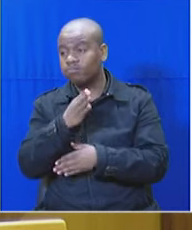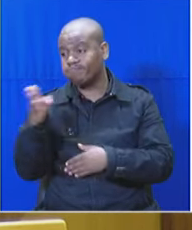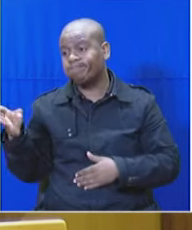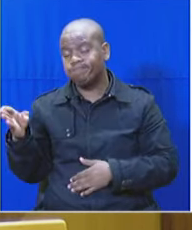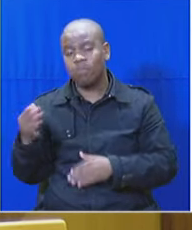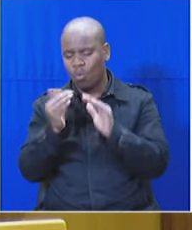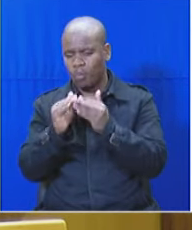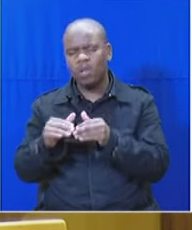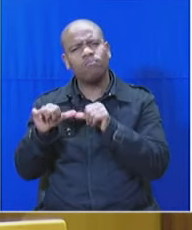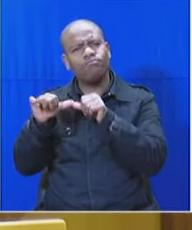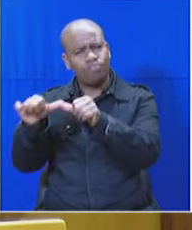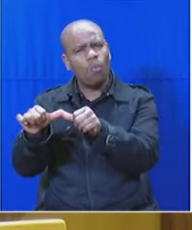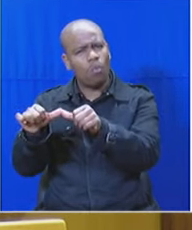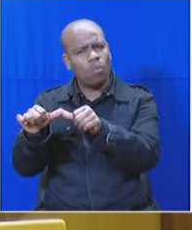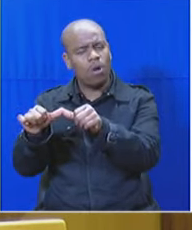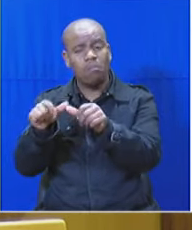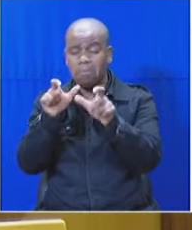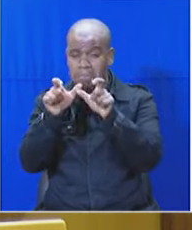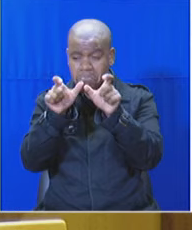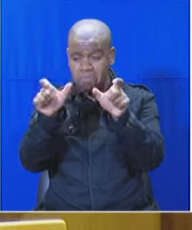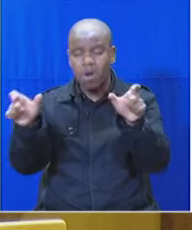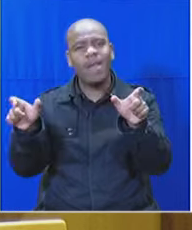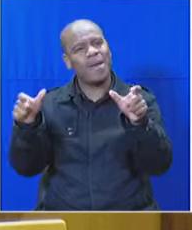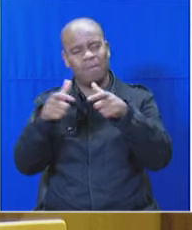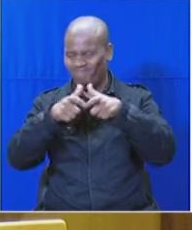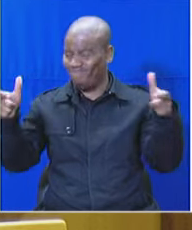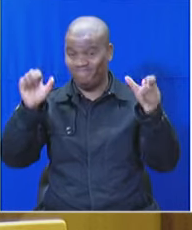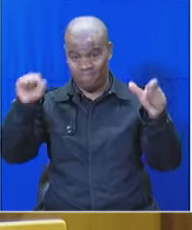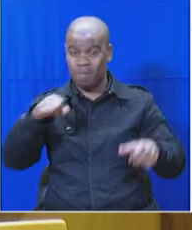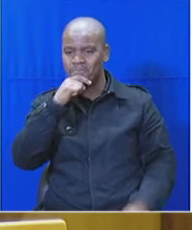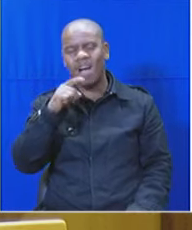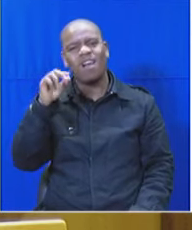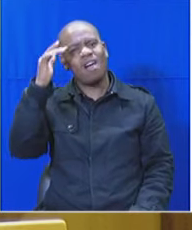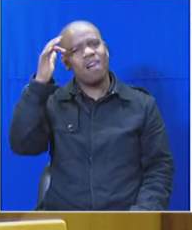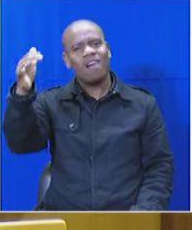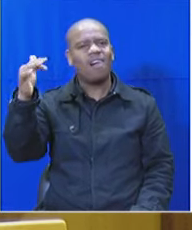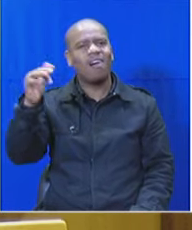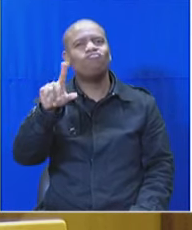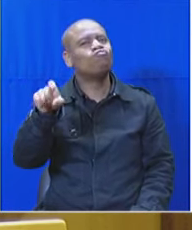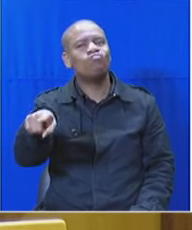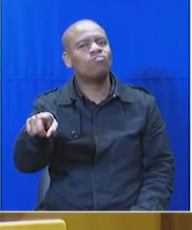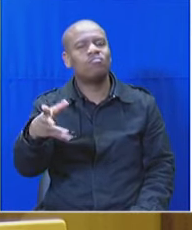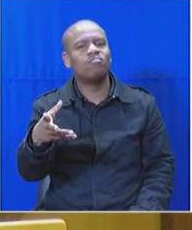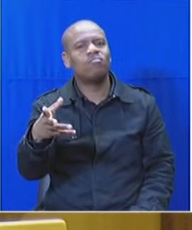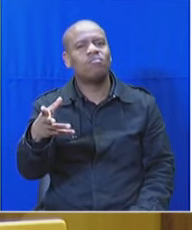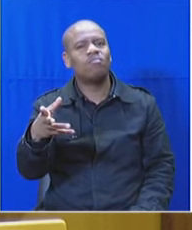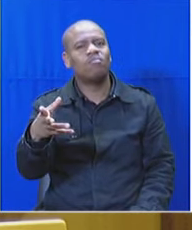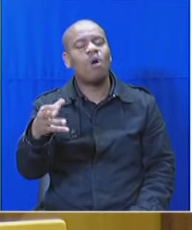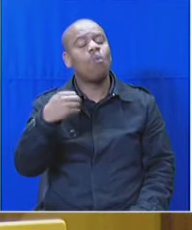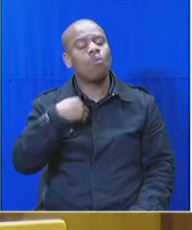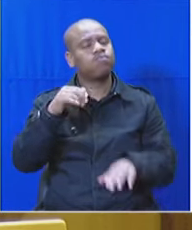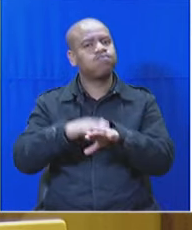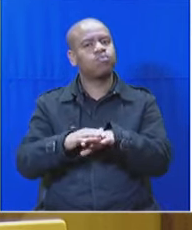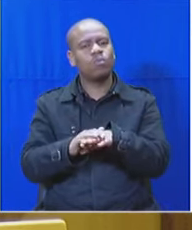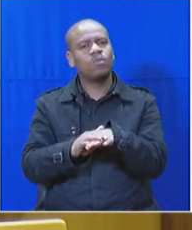rural communities. Big words indeed, but the question remains whether we are able to